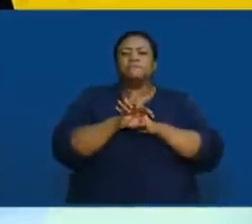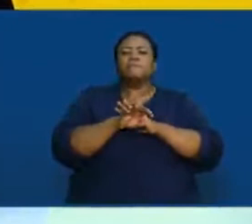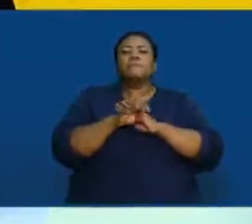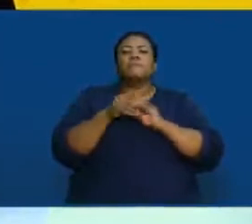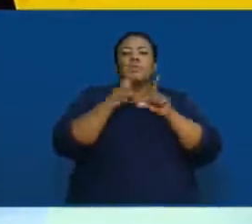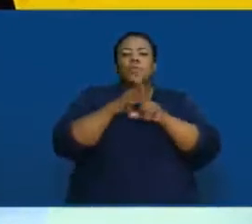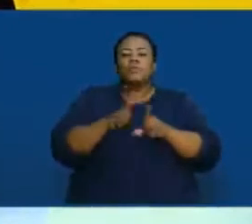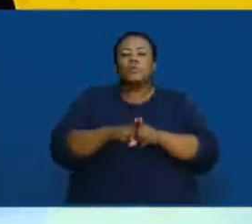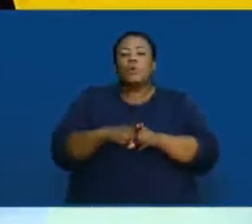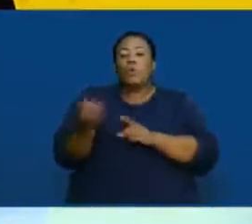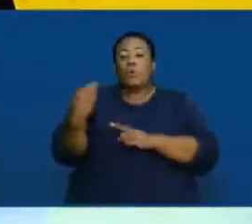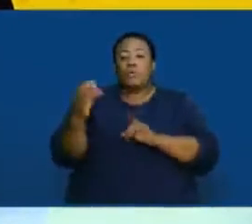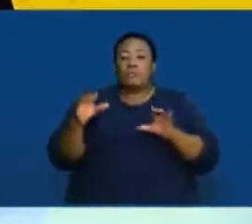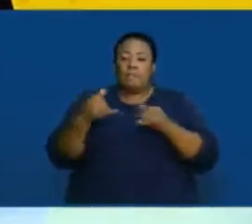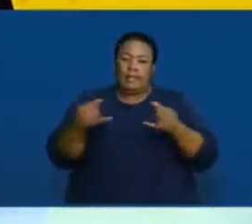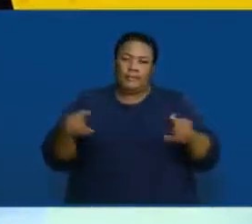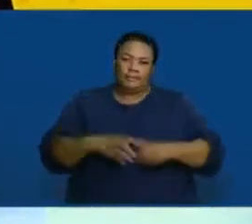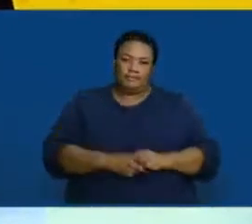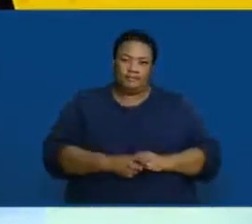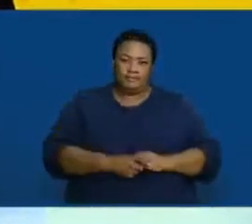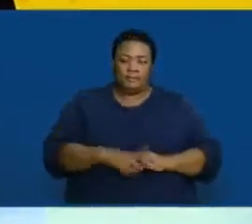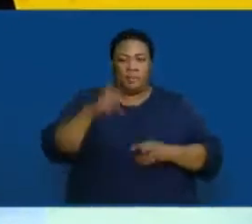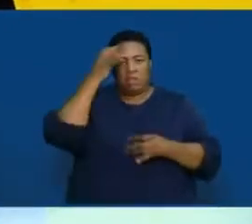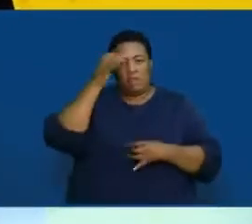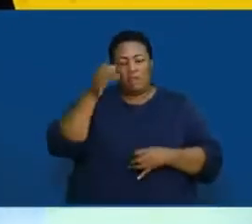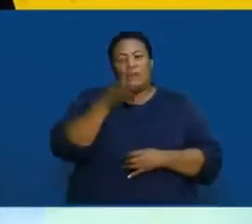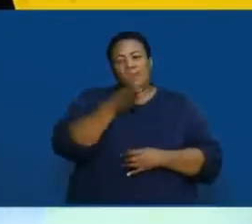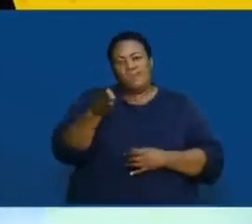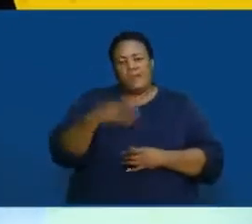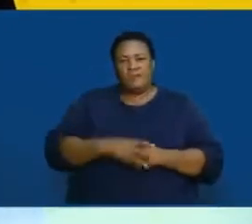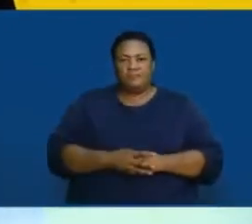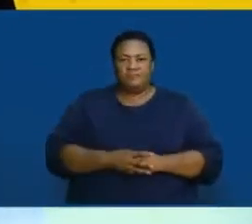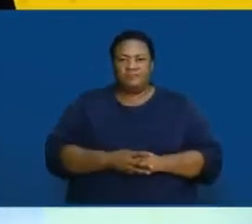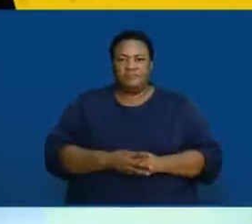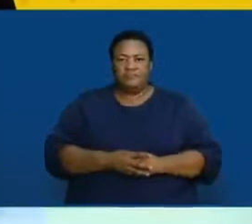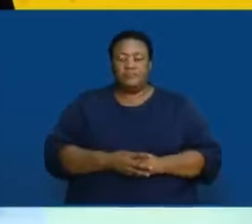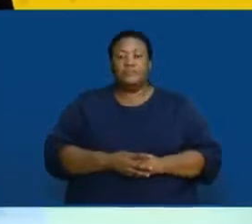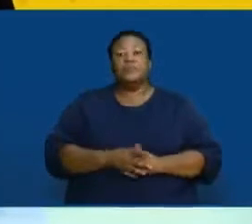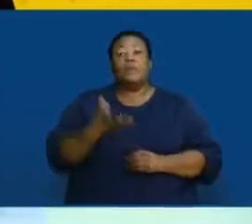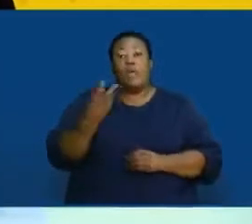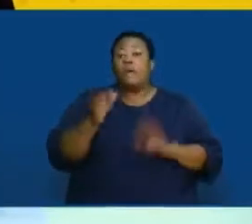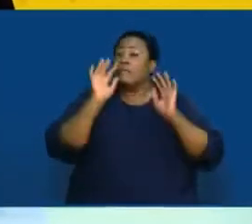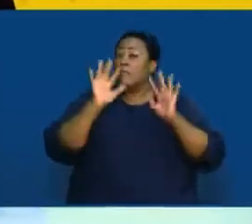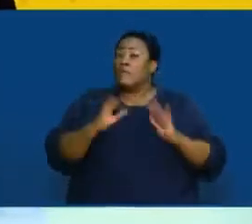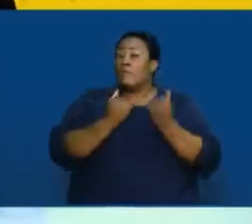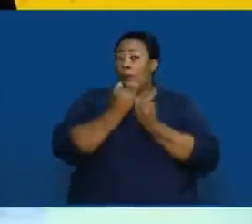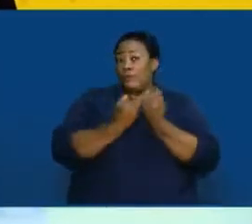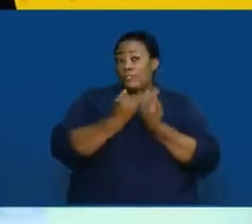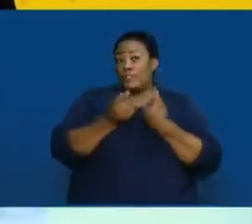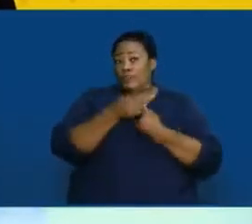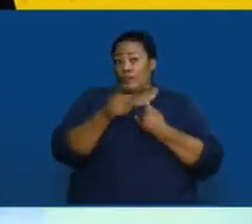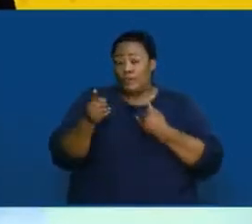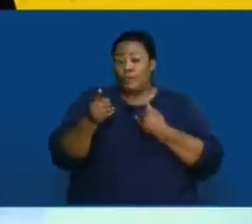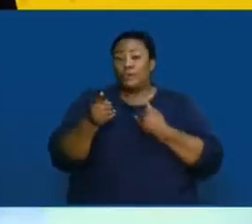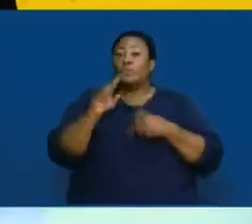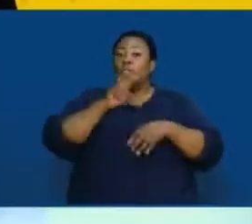Matrix, as well as hit us up on our WhatsApp line. All the details are on the screen. We've got a cool competition going on for you